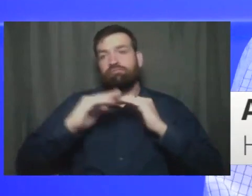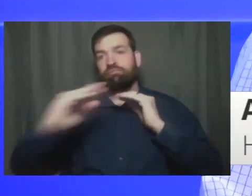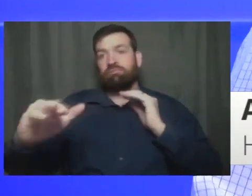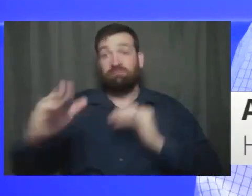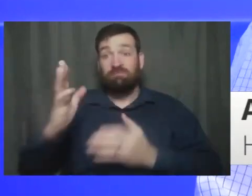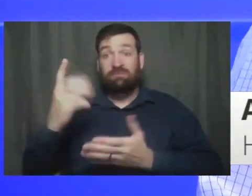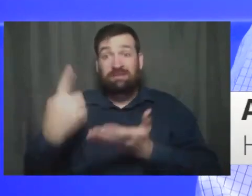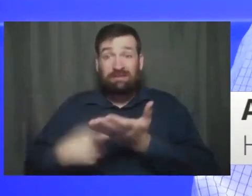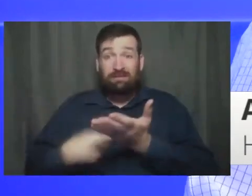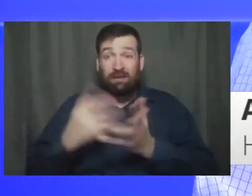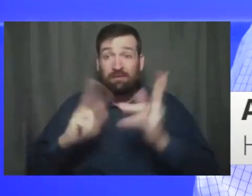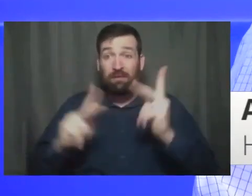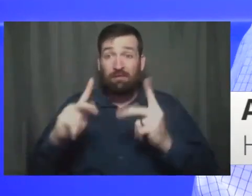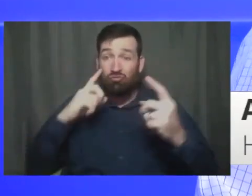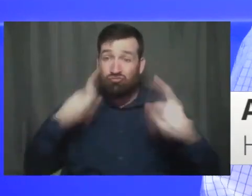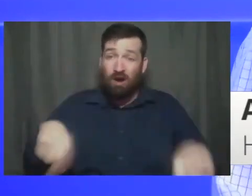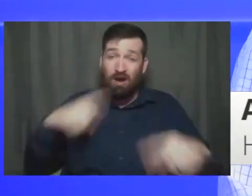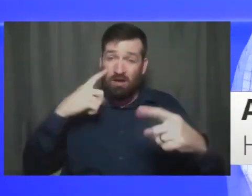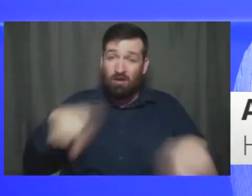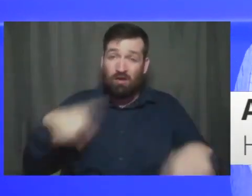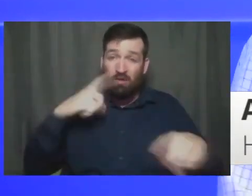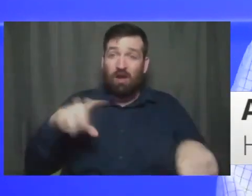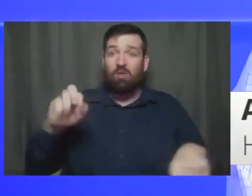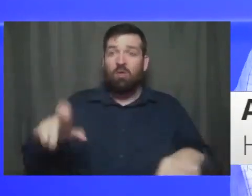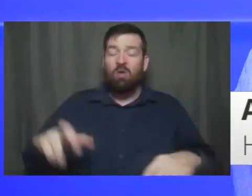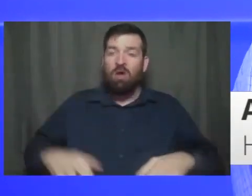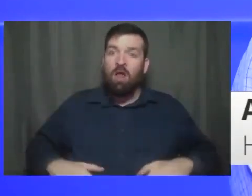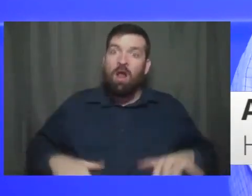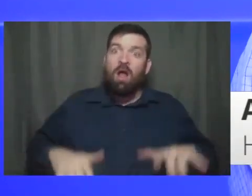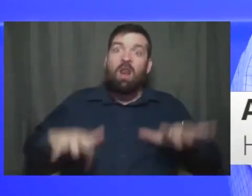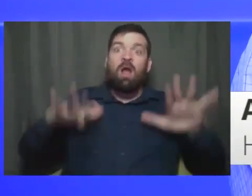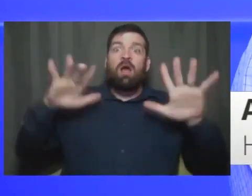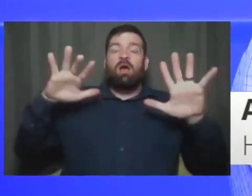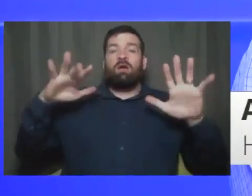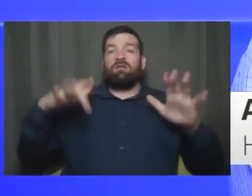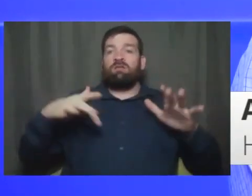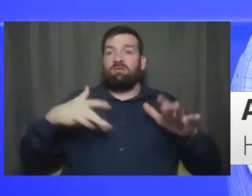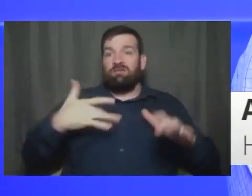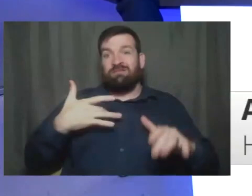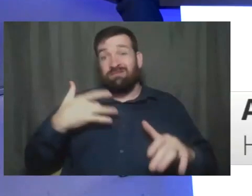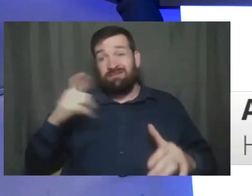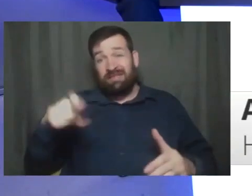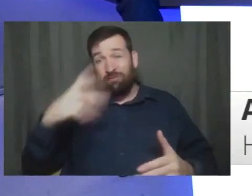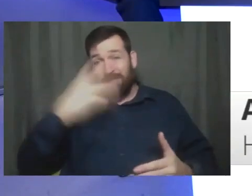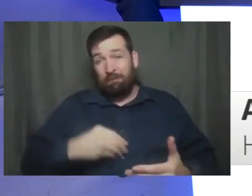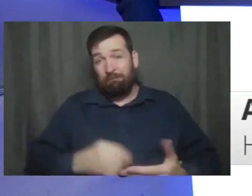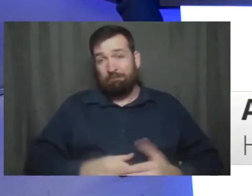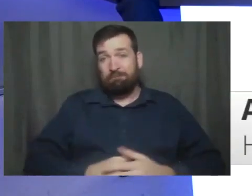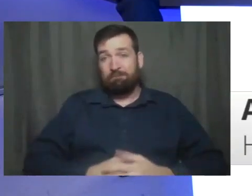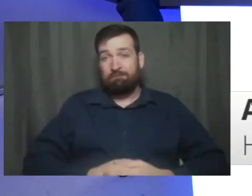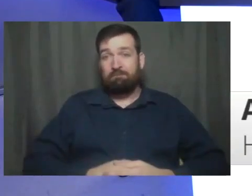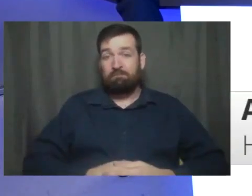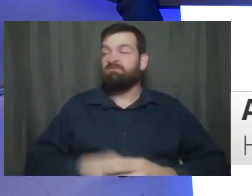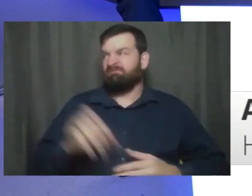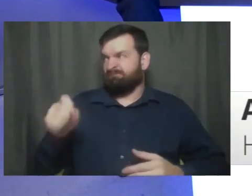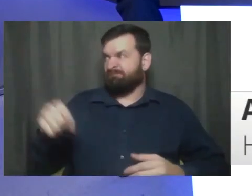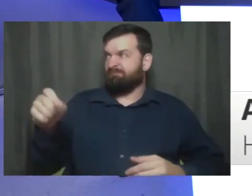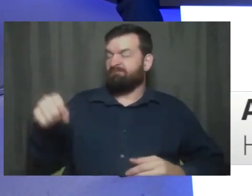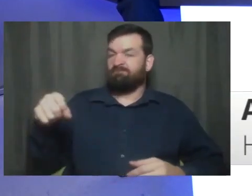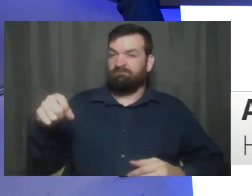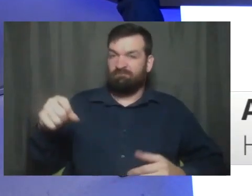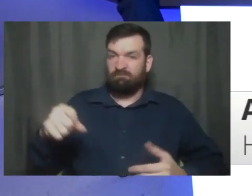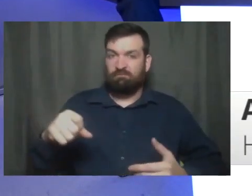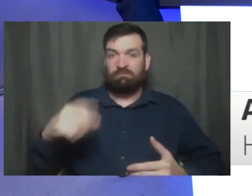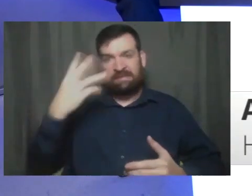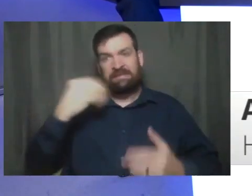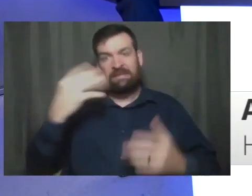after they cry or they get all, worked up, we really kind of need to sleep. Yeah. Big time. Sleep is very